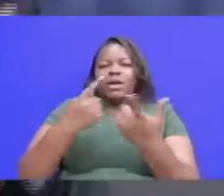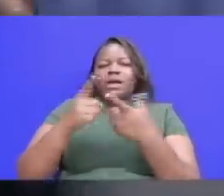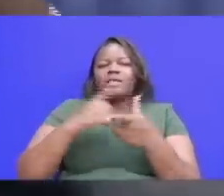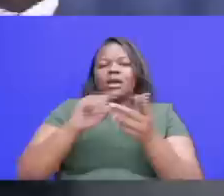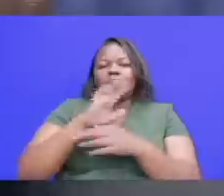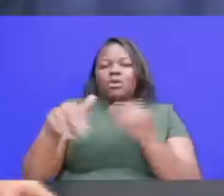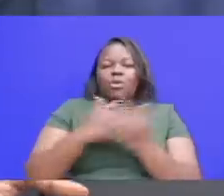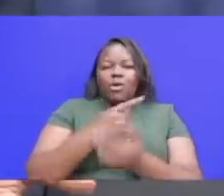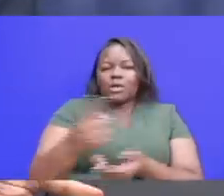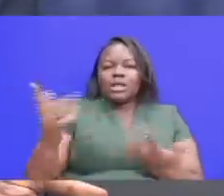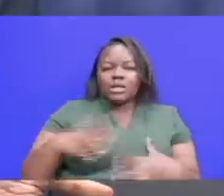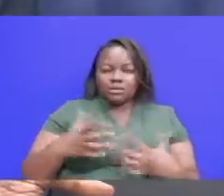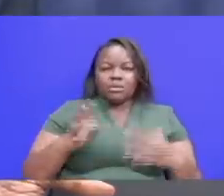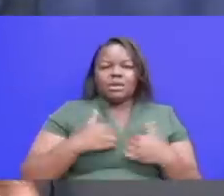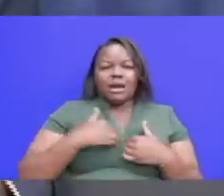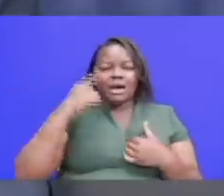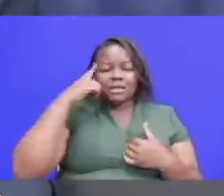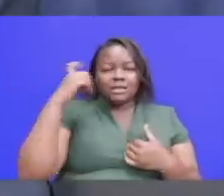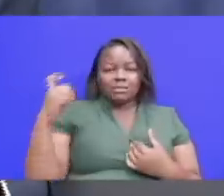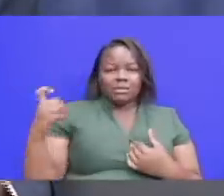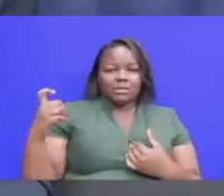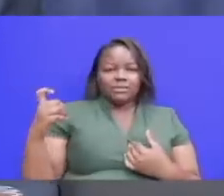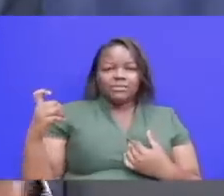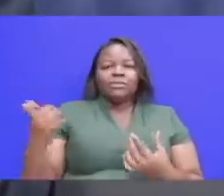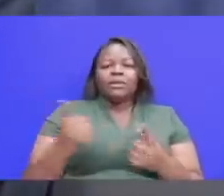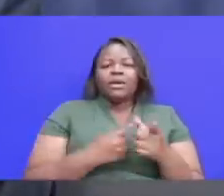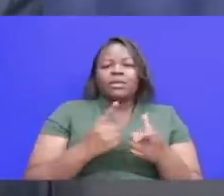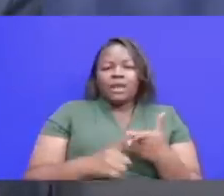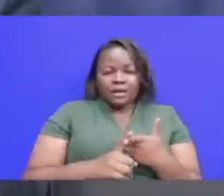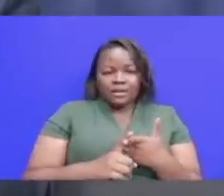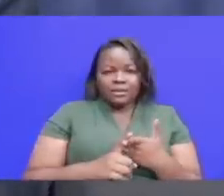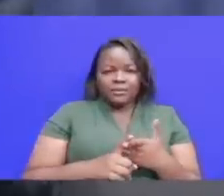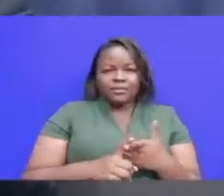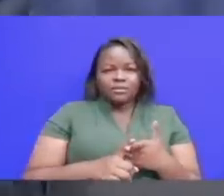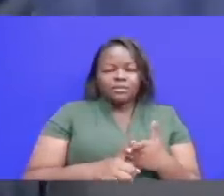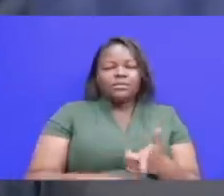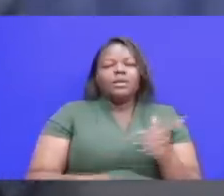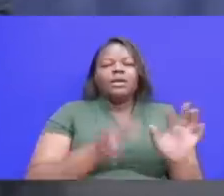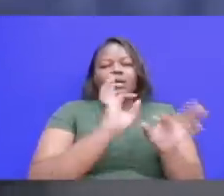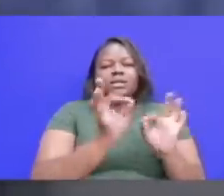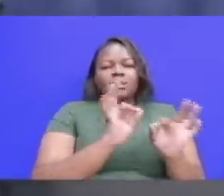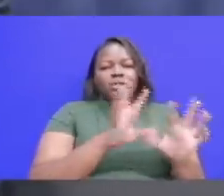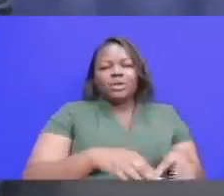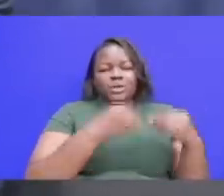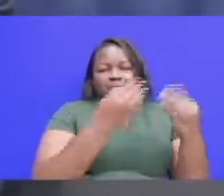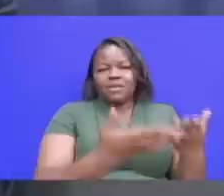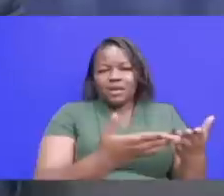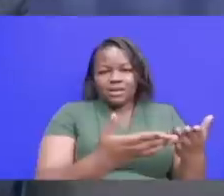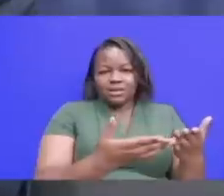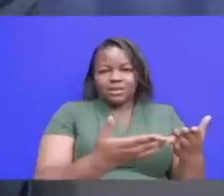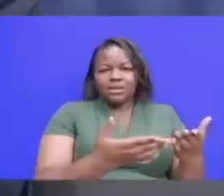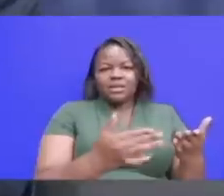later had dreams. Then the interpretation was given. The interpretation was given. That the one will be